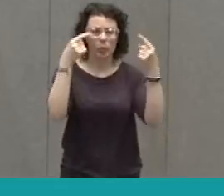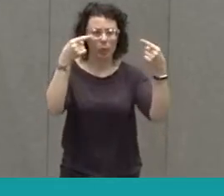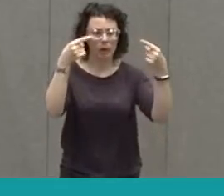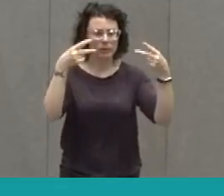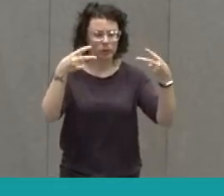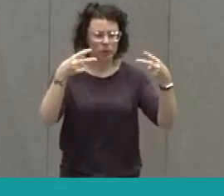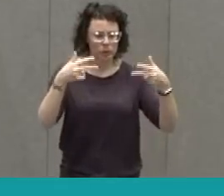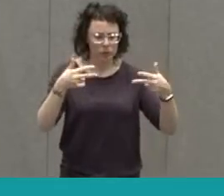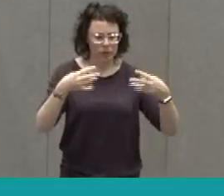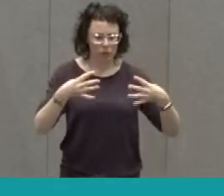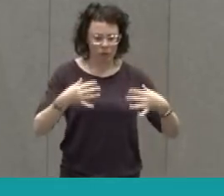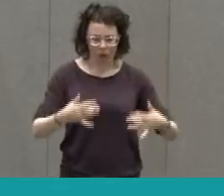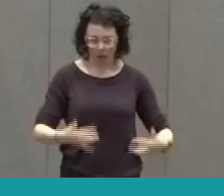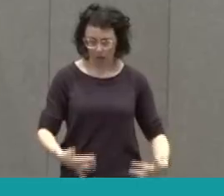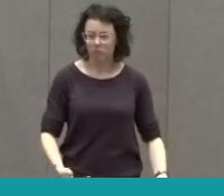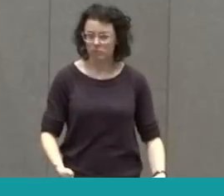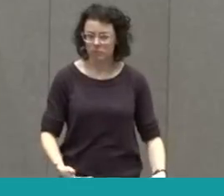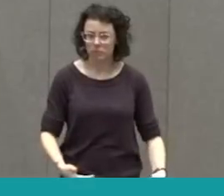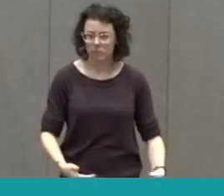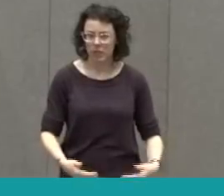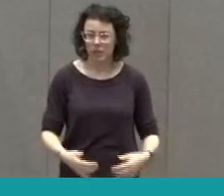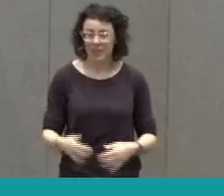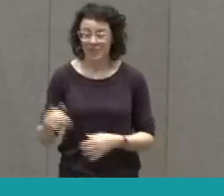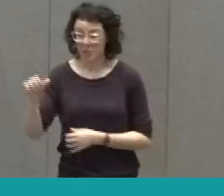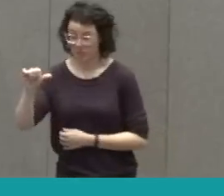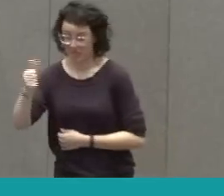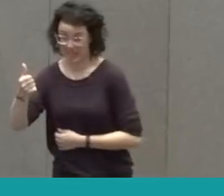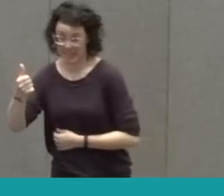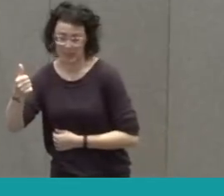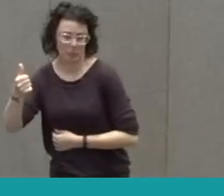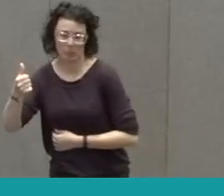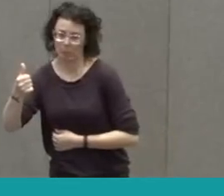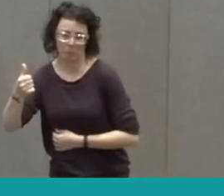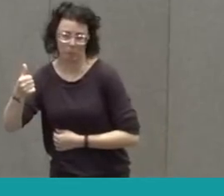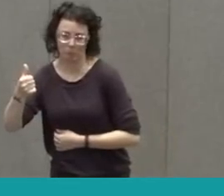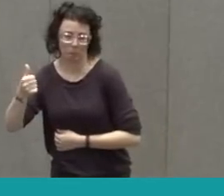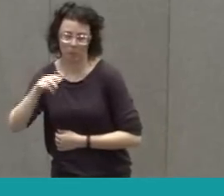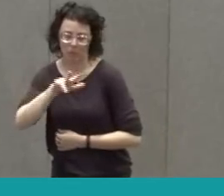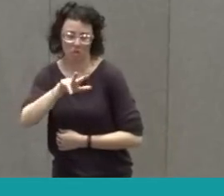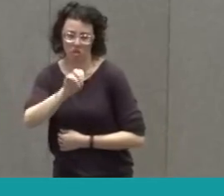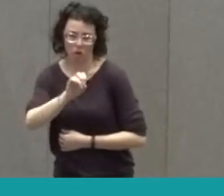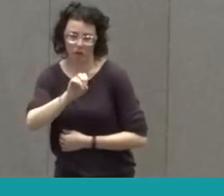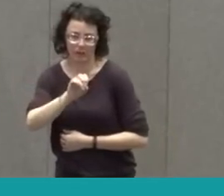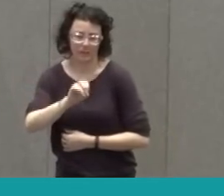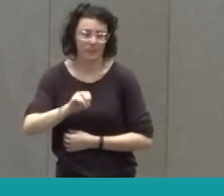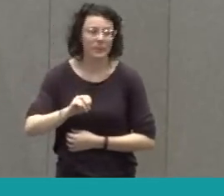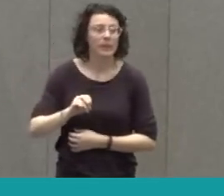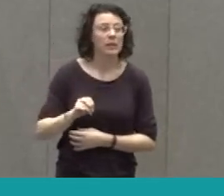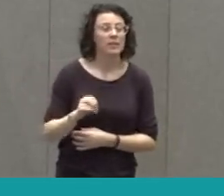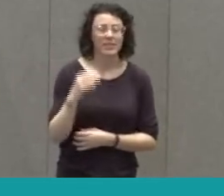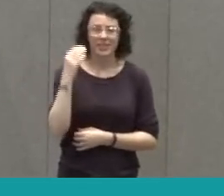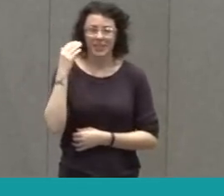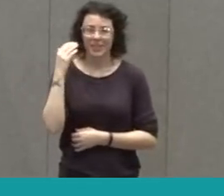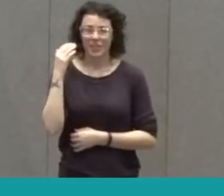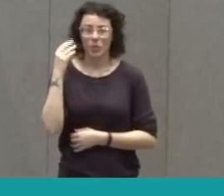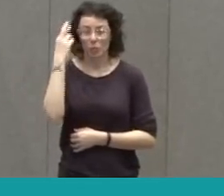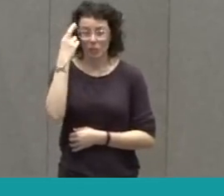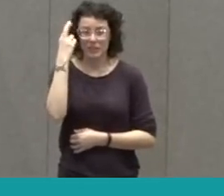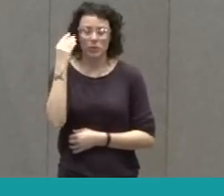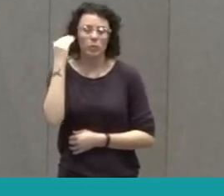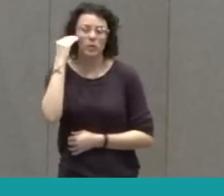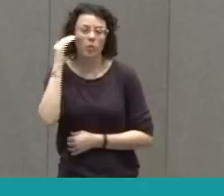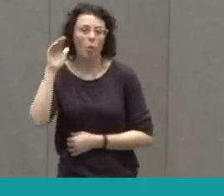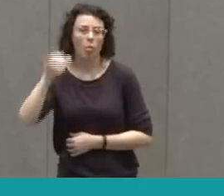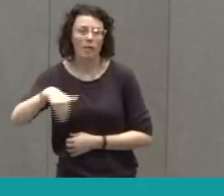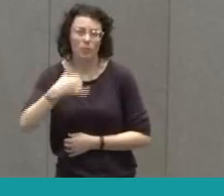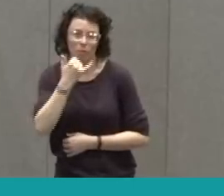So 10 did not make us our 30. That's why we're continuing on, is we know we have not hit the answer we're trying to look for. So again, you